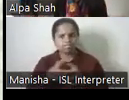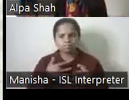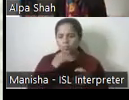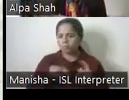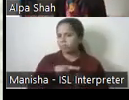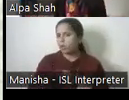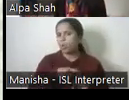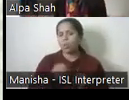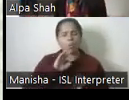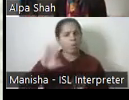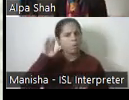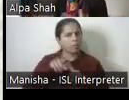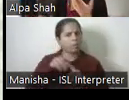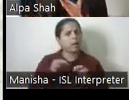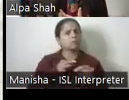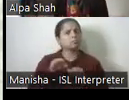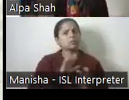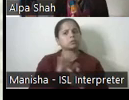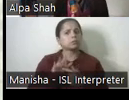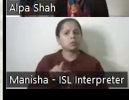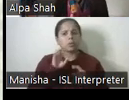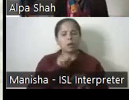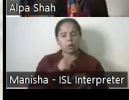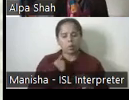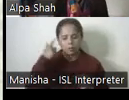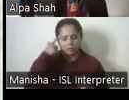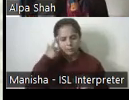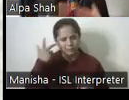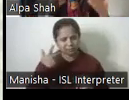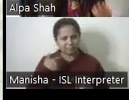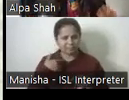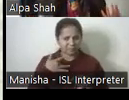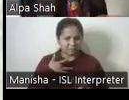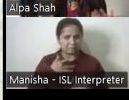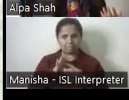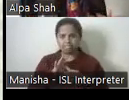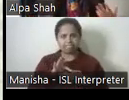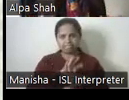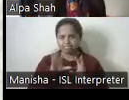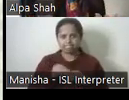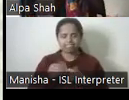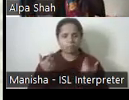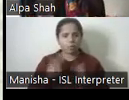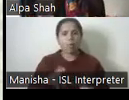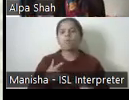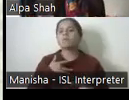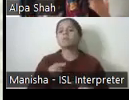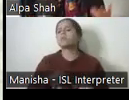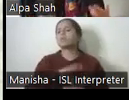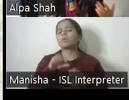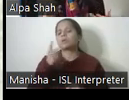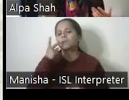long ago described as the loss of nerve, you know. So overall, you know,